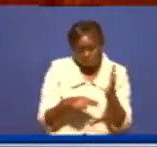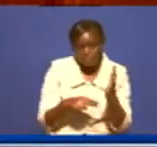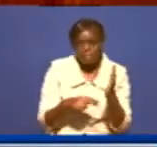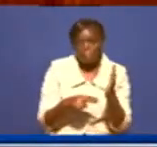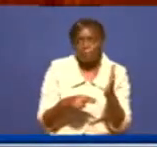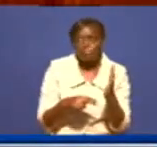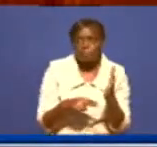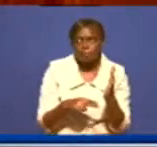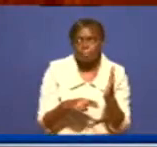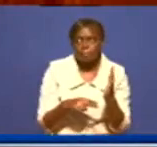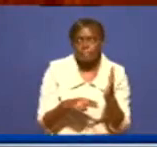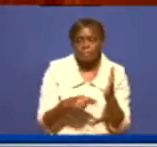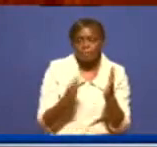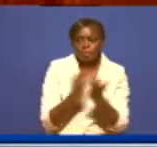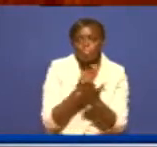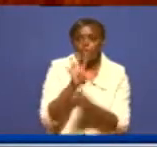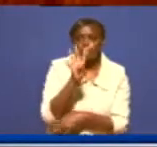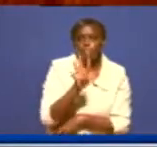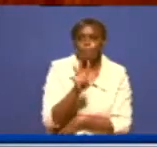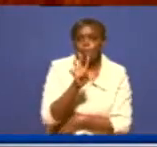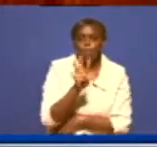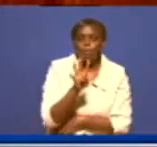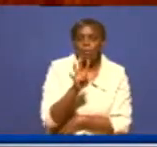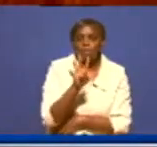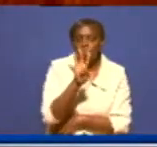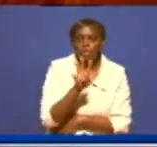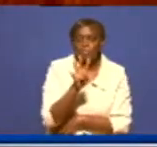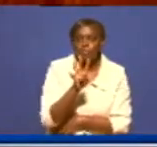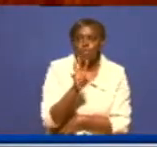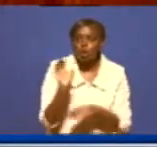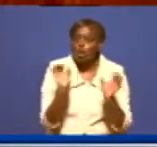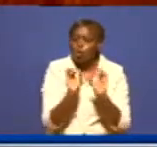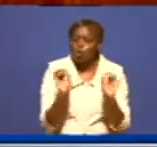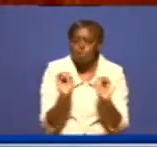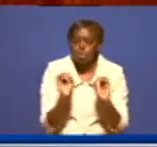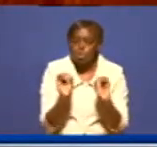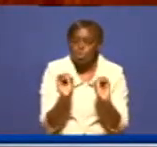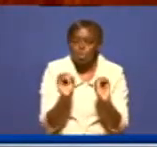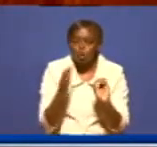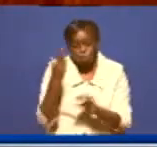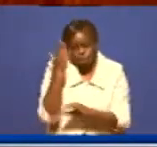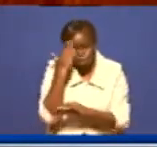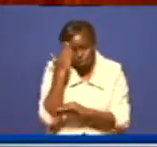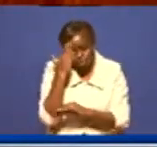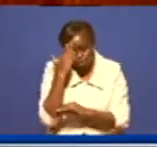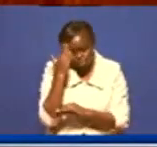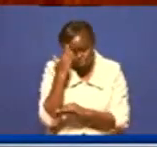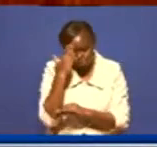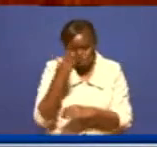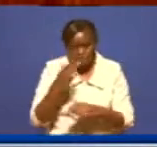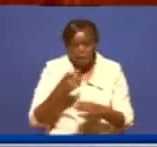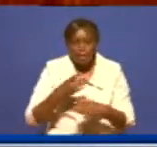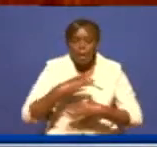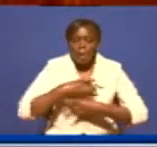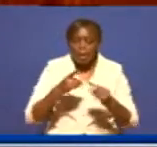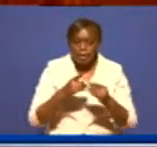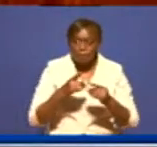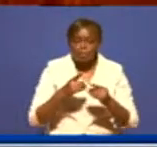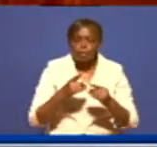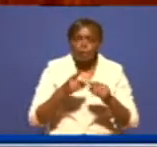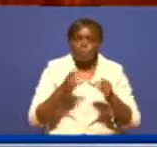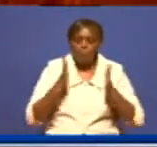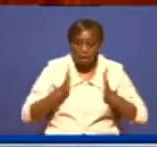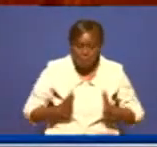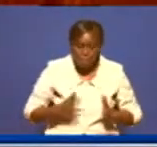look at the entire Part 4 does not take into consideration the interests of a tenant.